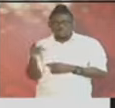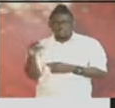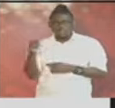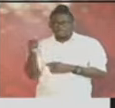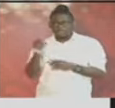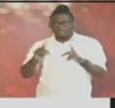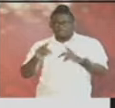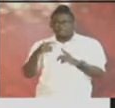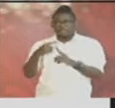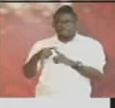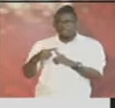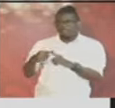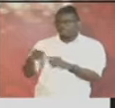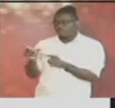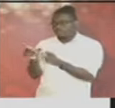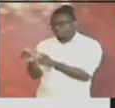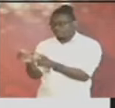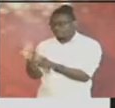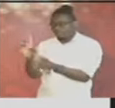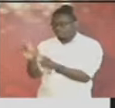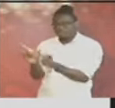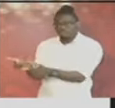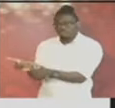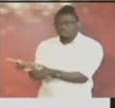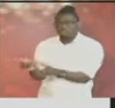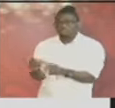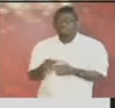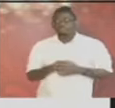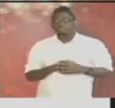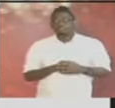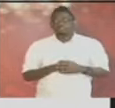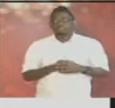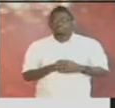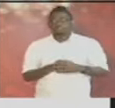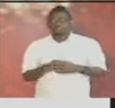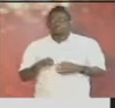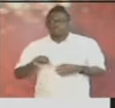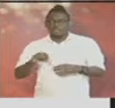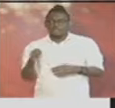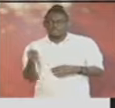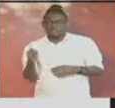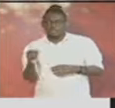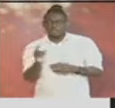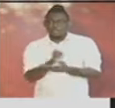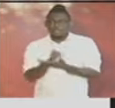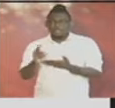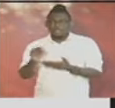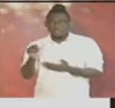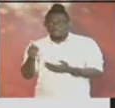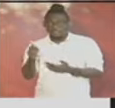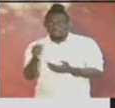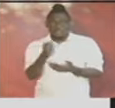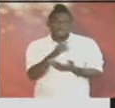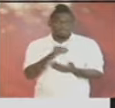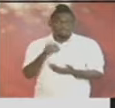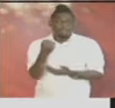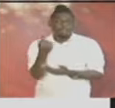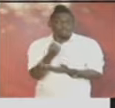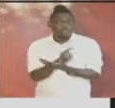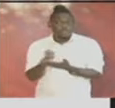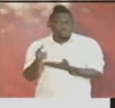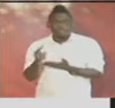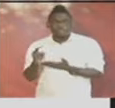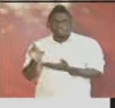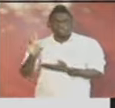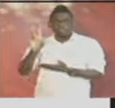in the other. Now let's take a look at epidemiological weeks 10 and 11 from the 7th to the 20th of March, which is to the bottom of the slide.